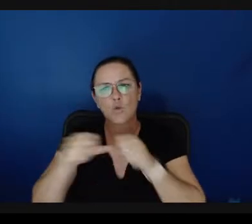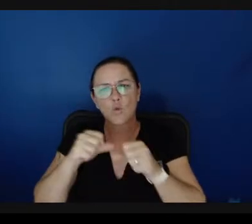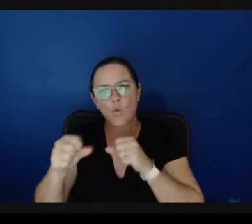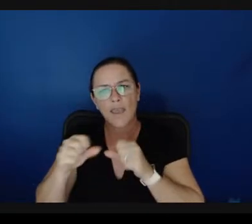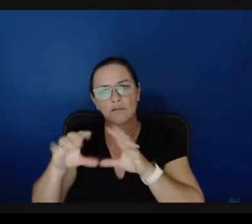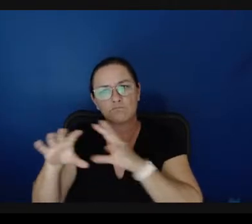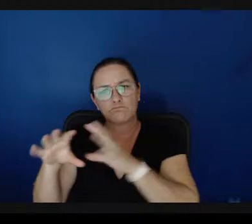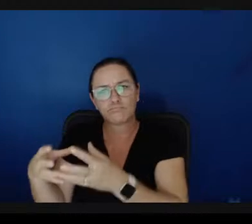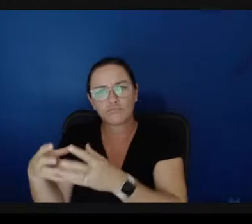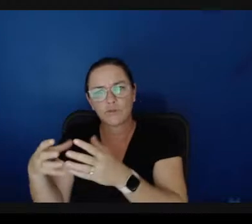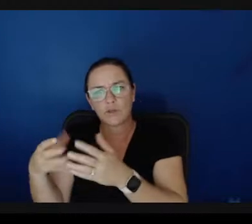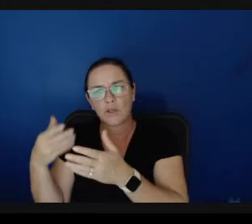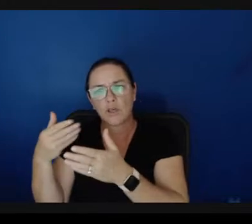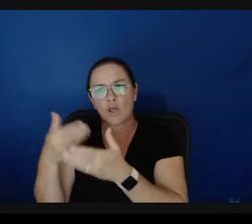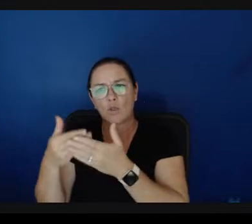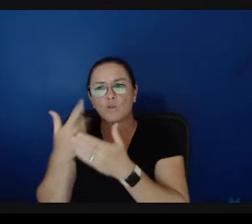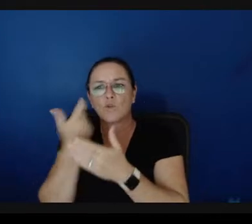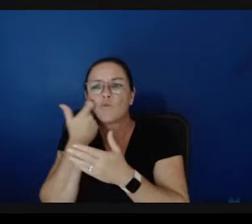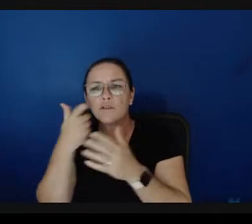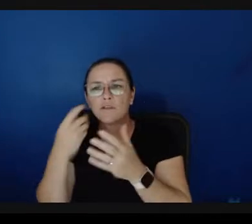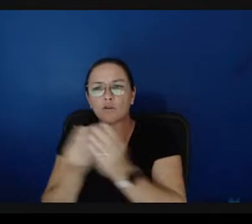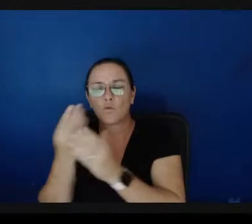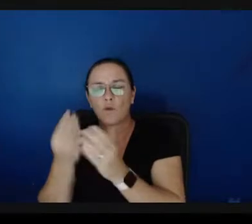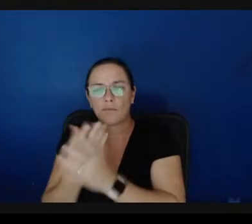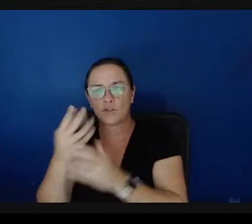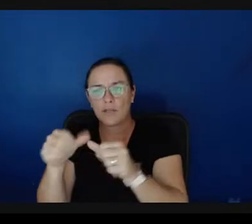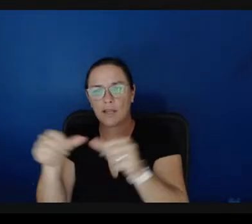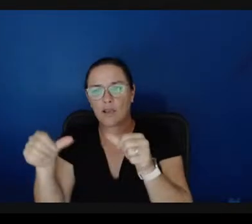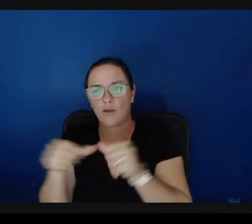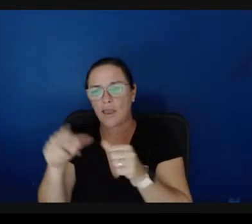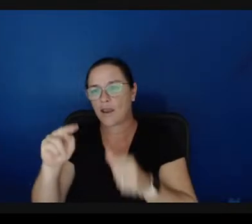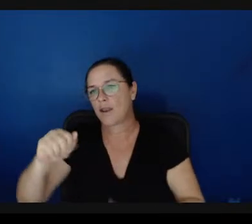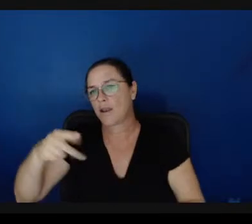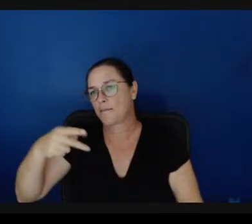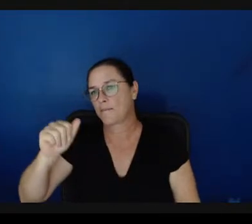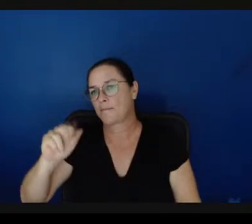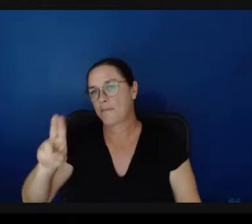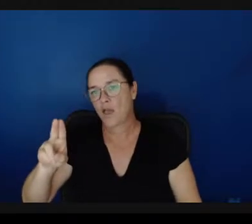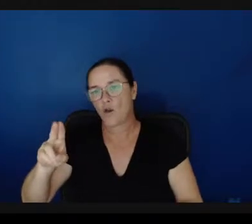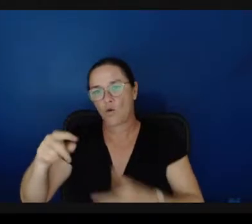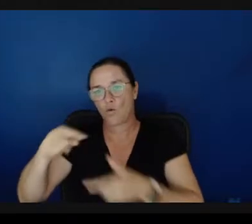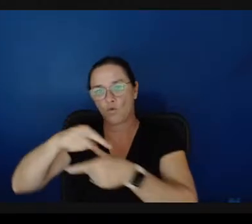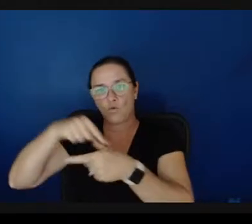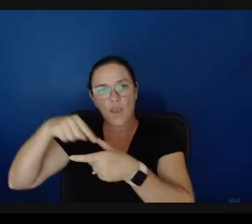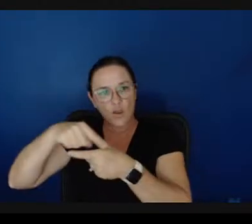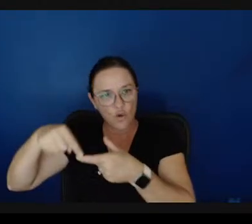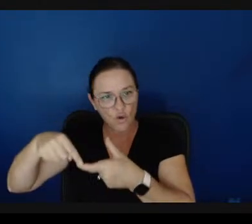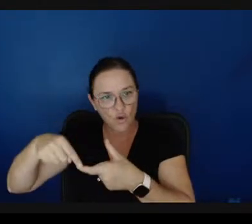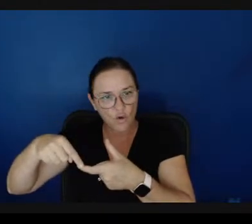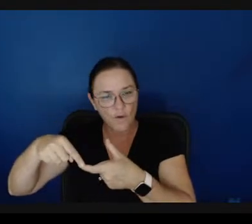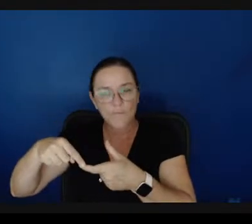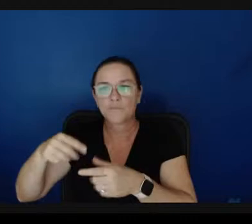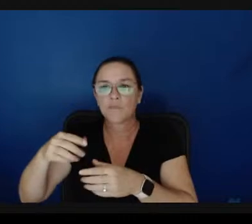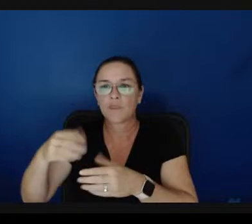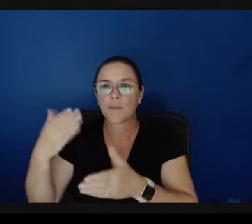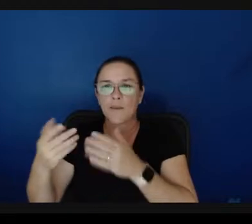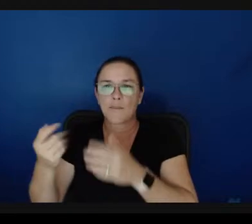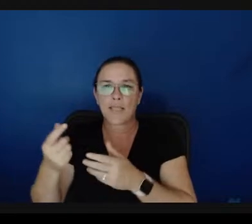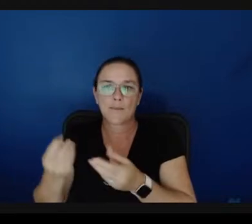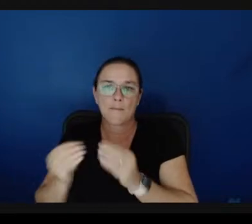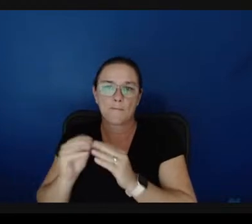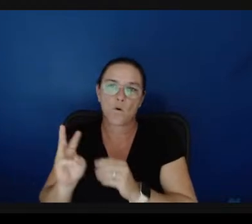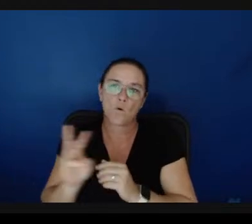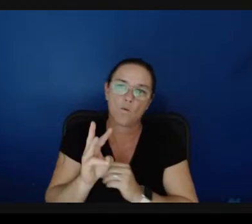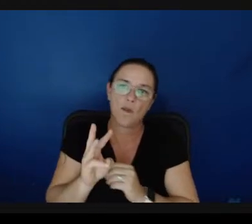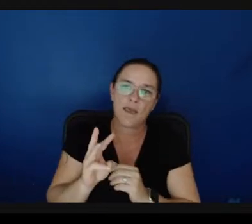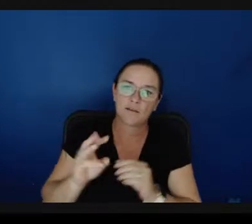also ramped up near the recent eruption site at Nāpau crater, right around in here, or perhaps a little bit further west between Makapui